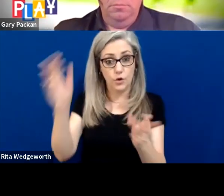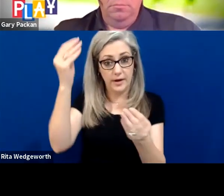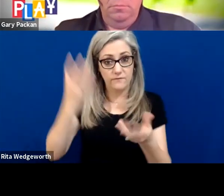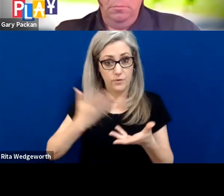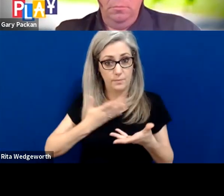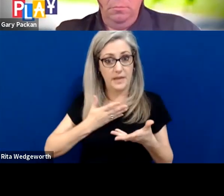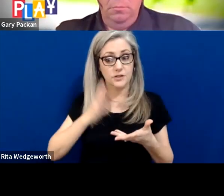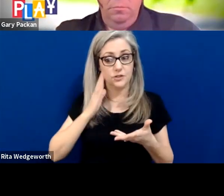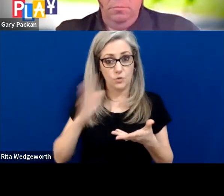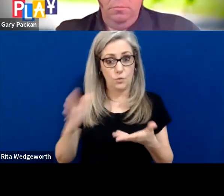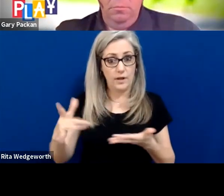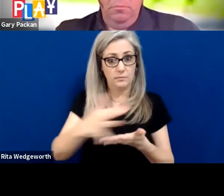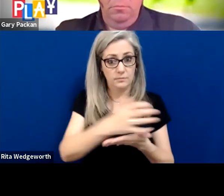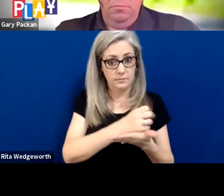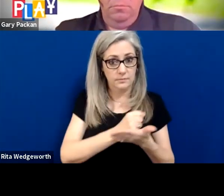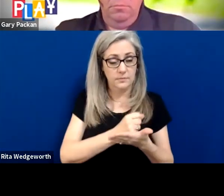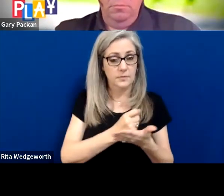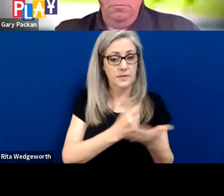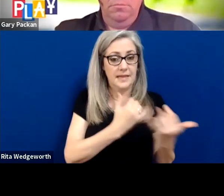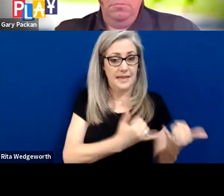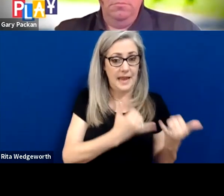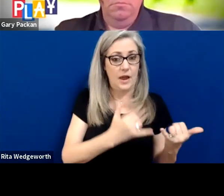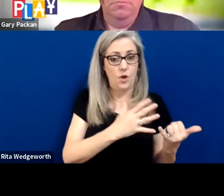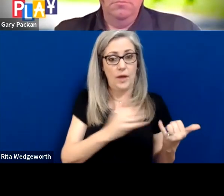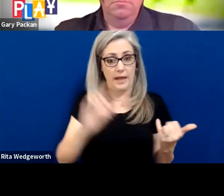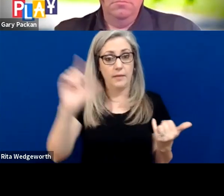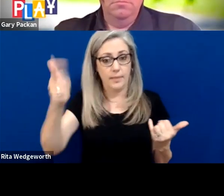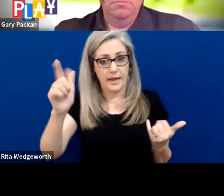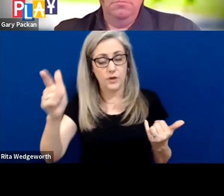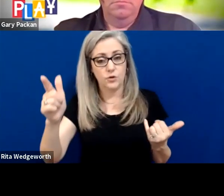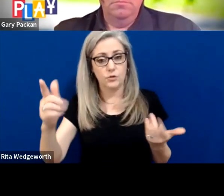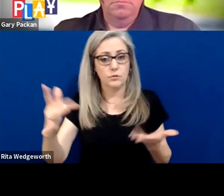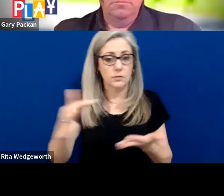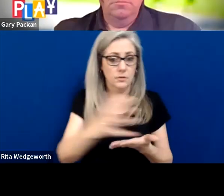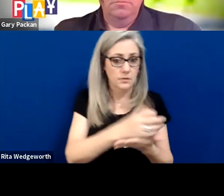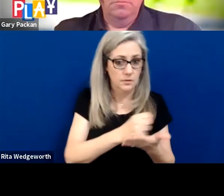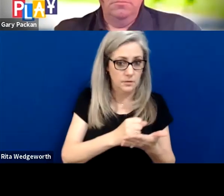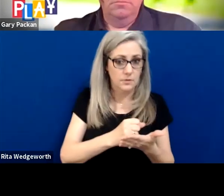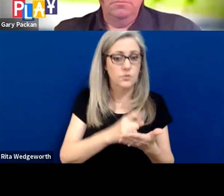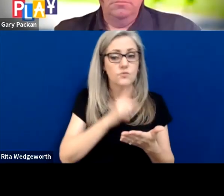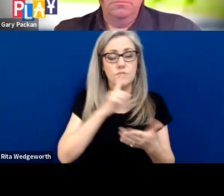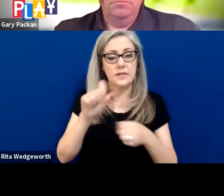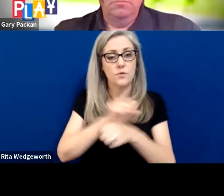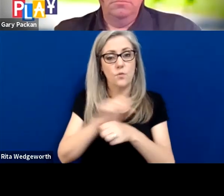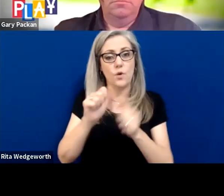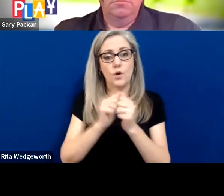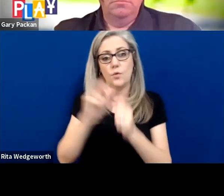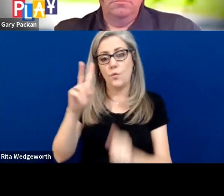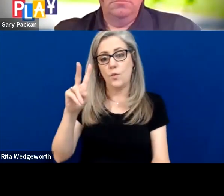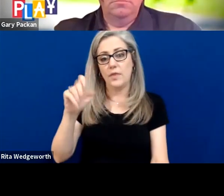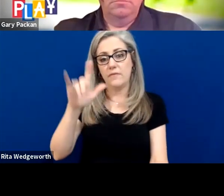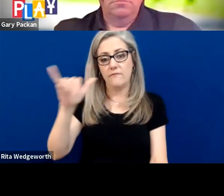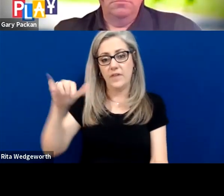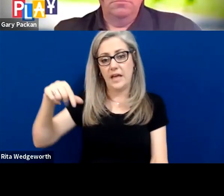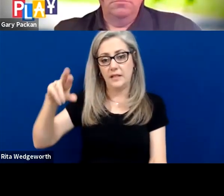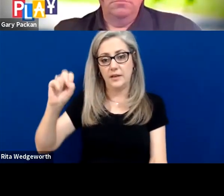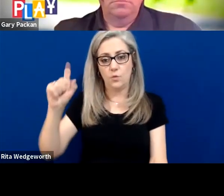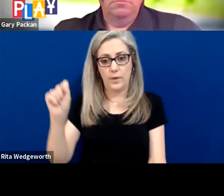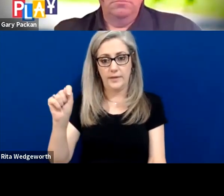now and later, and really work with Valley Quest to encompass